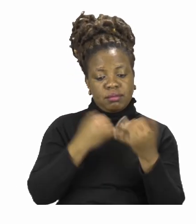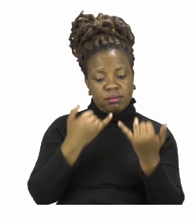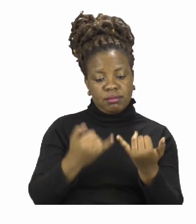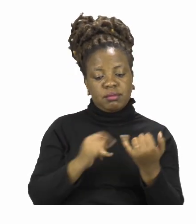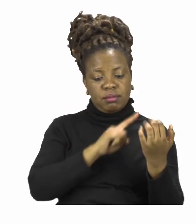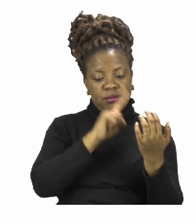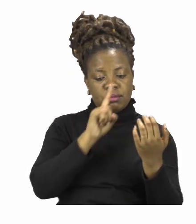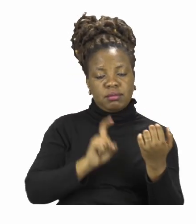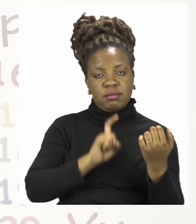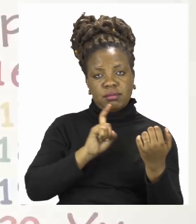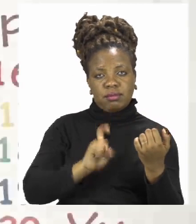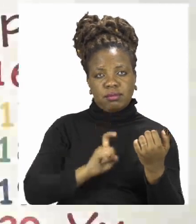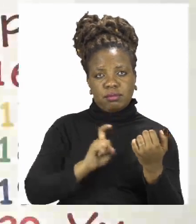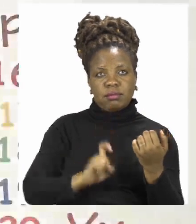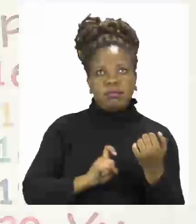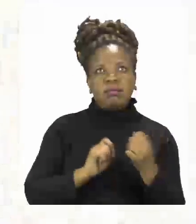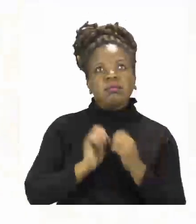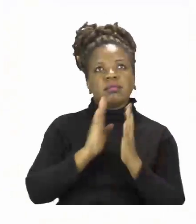on page 18.